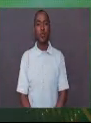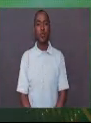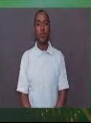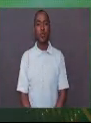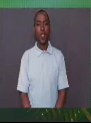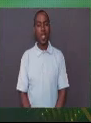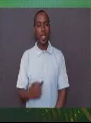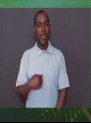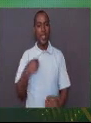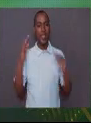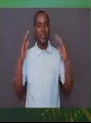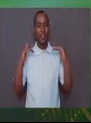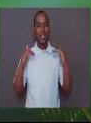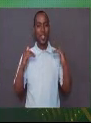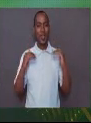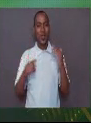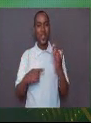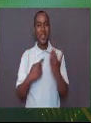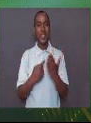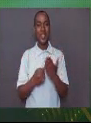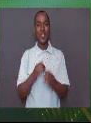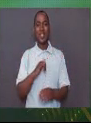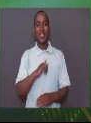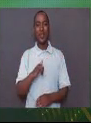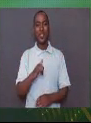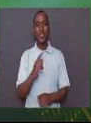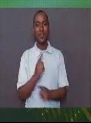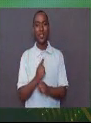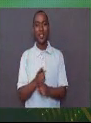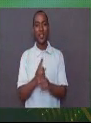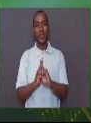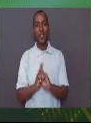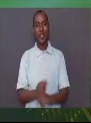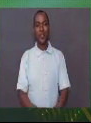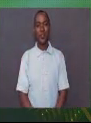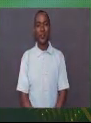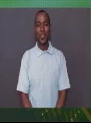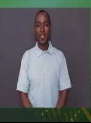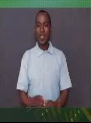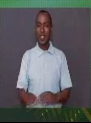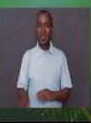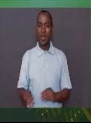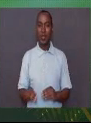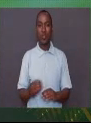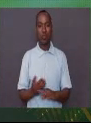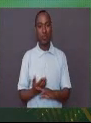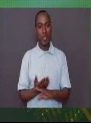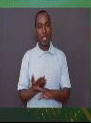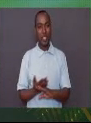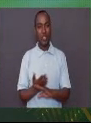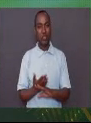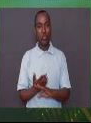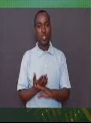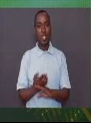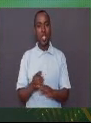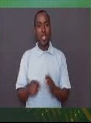I hope you were able to answer these correctly. Please make sure to keep